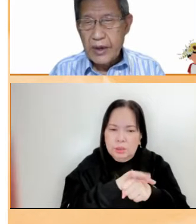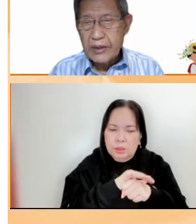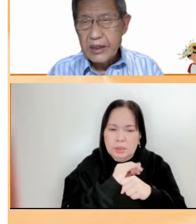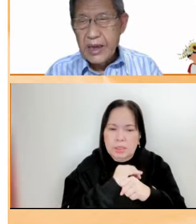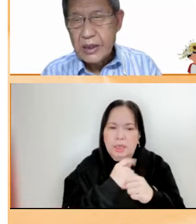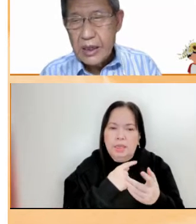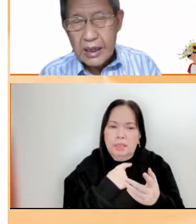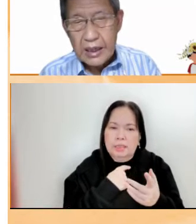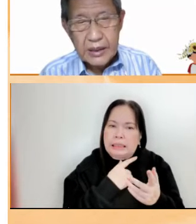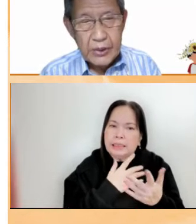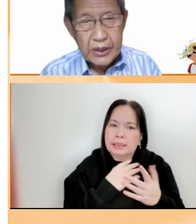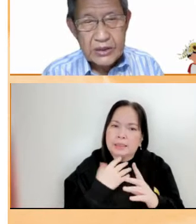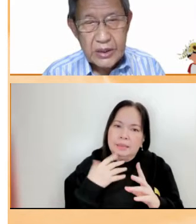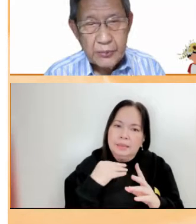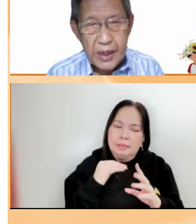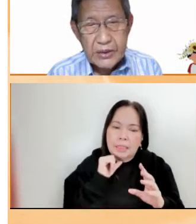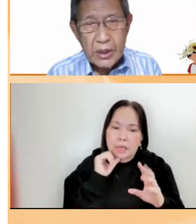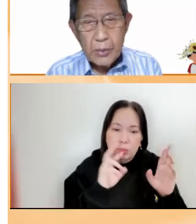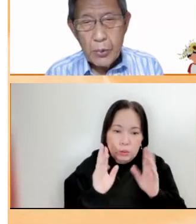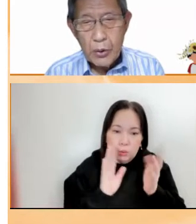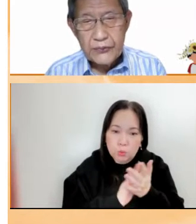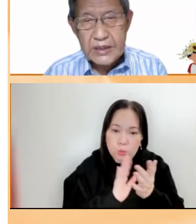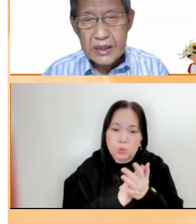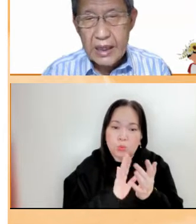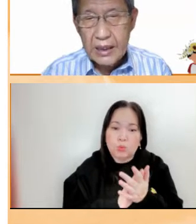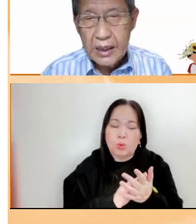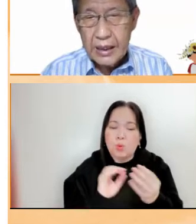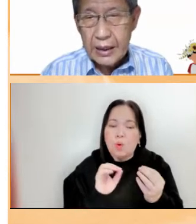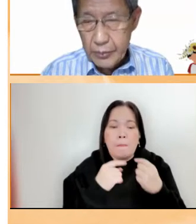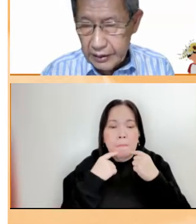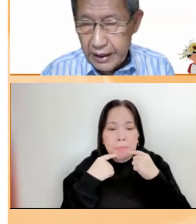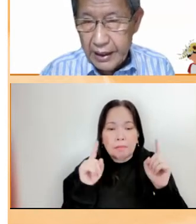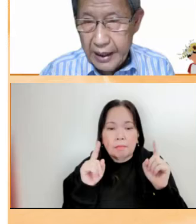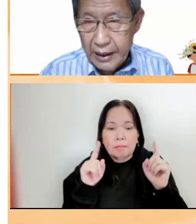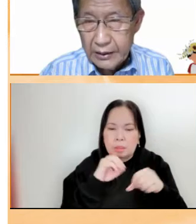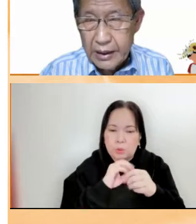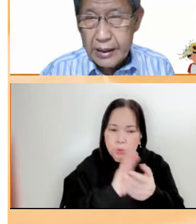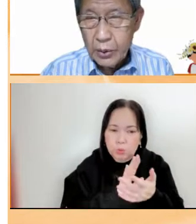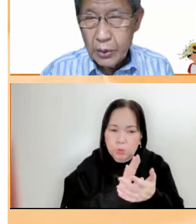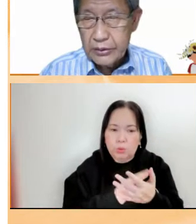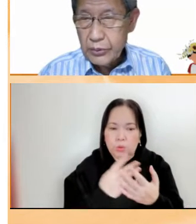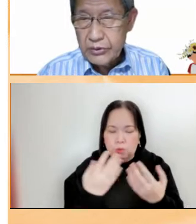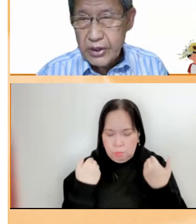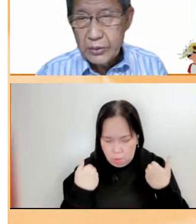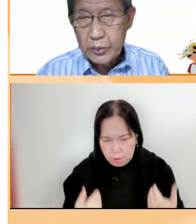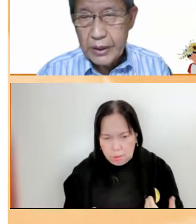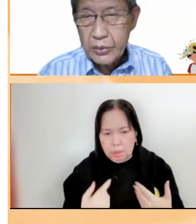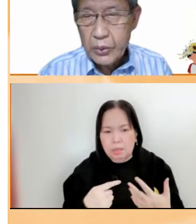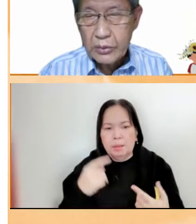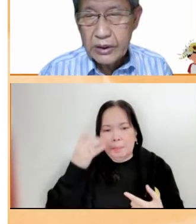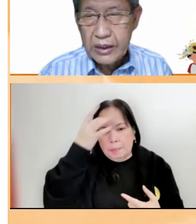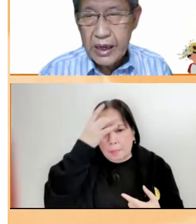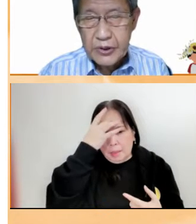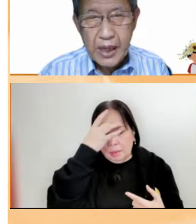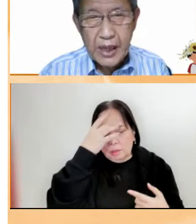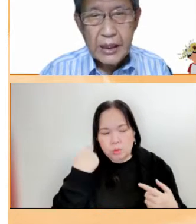school readiness, academic achievements, both physical and mental health, not only through childhood but